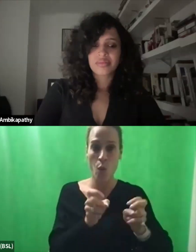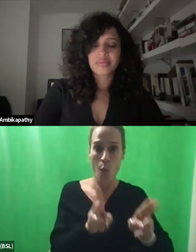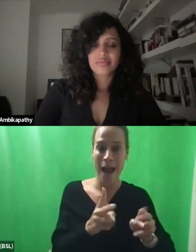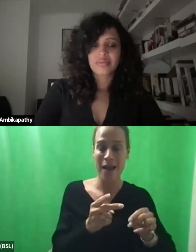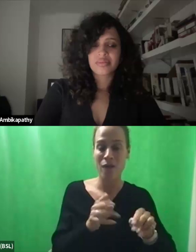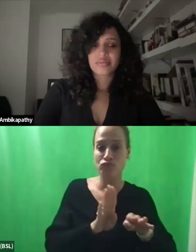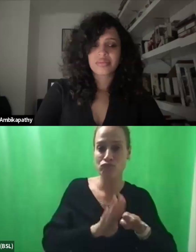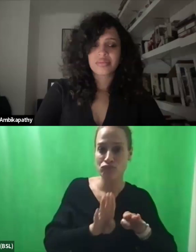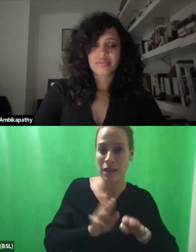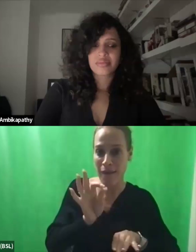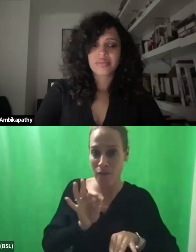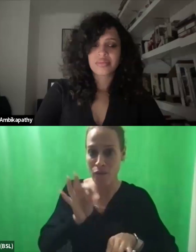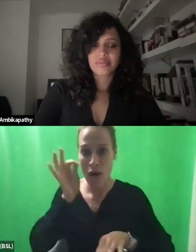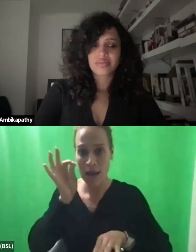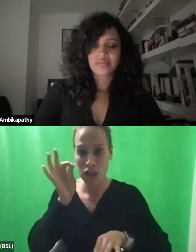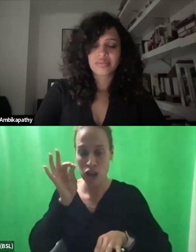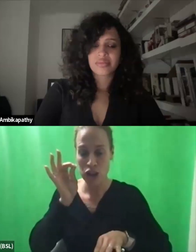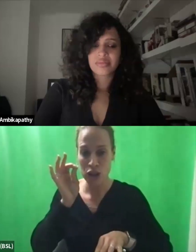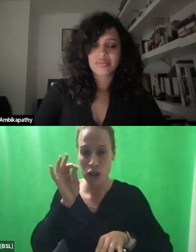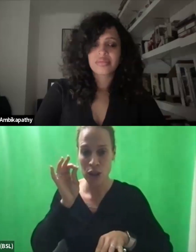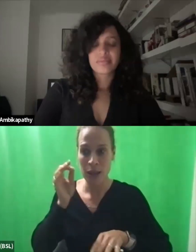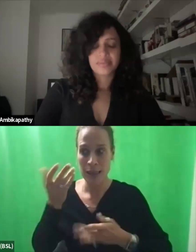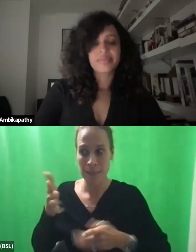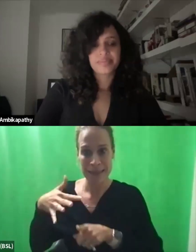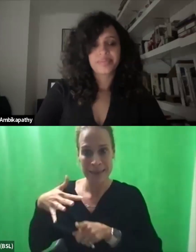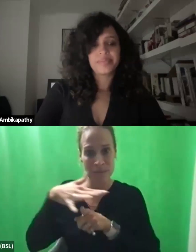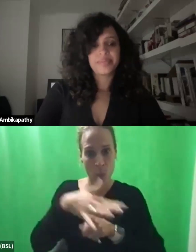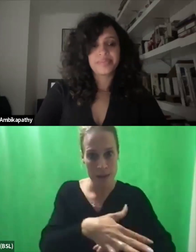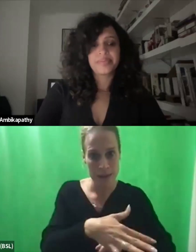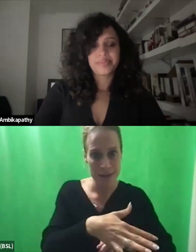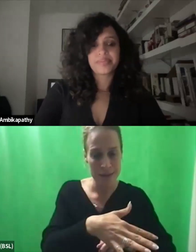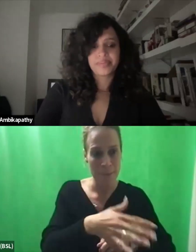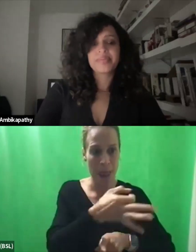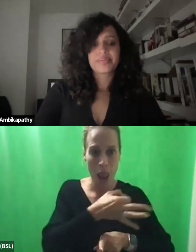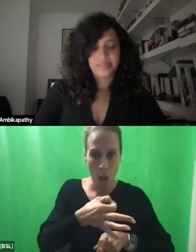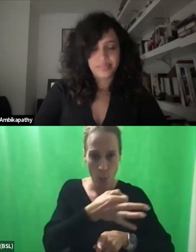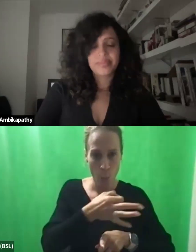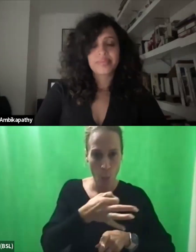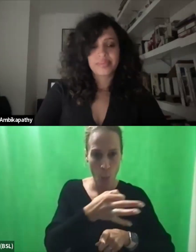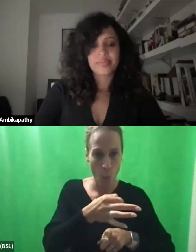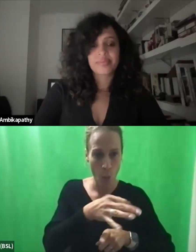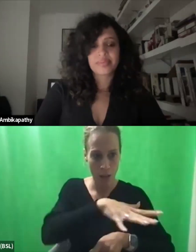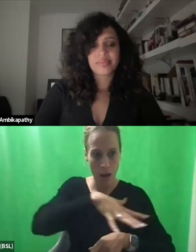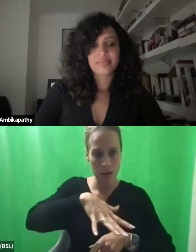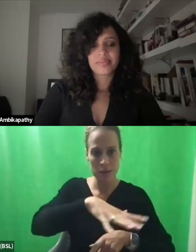French that is profoundly influenced by the local context. And that is a reality out of which we would